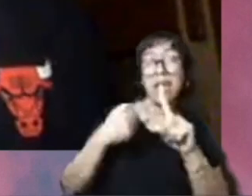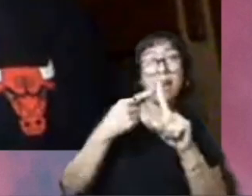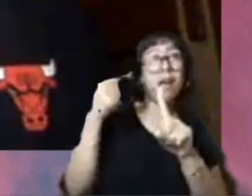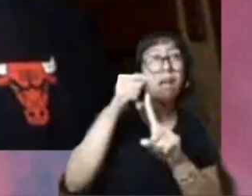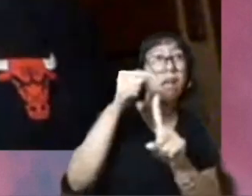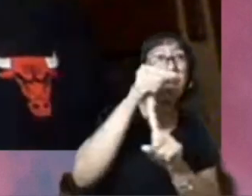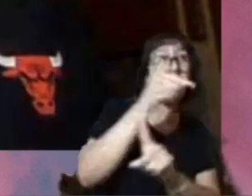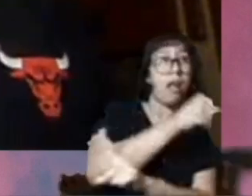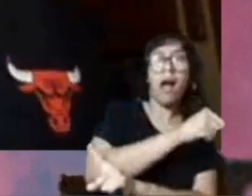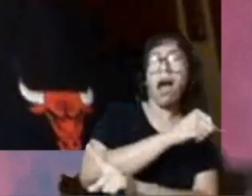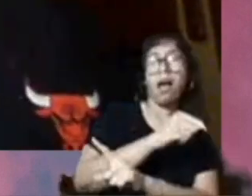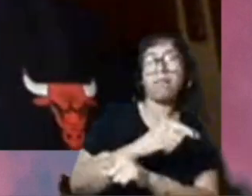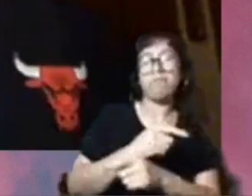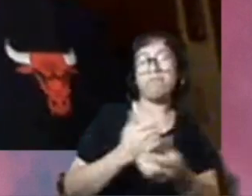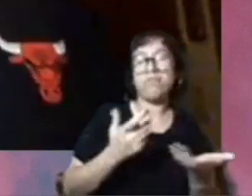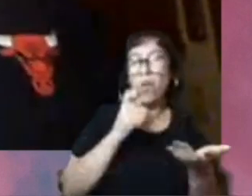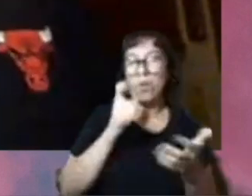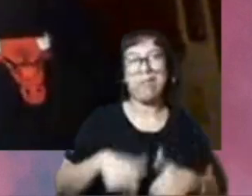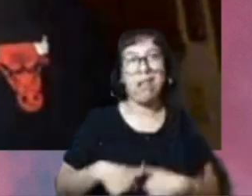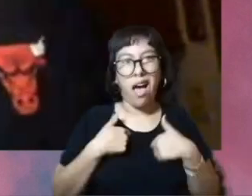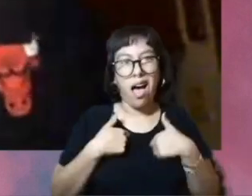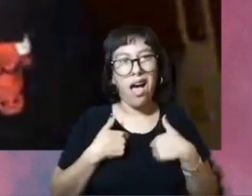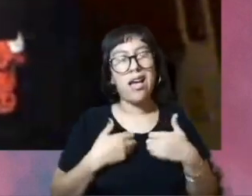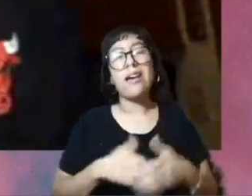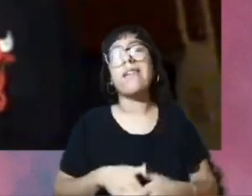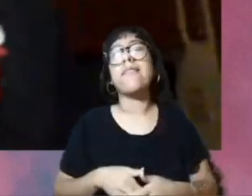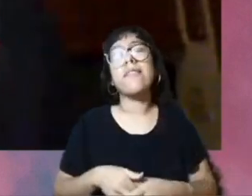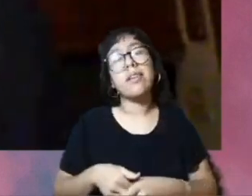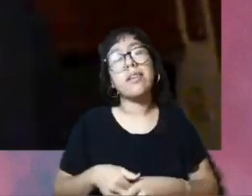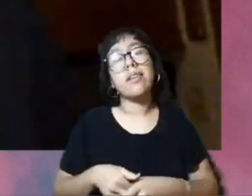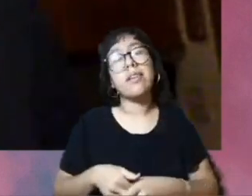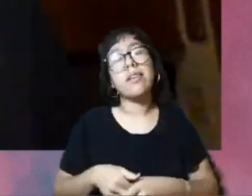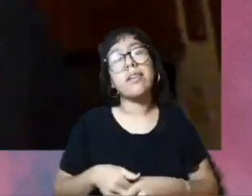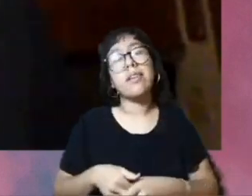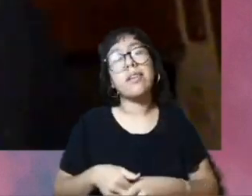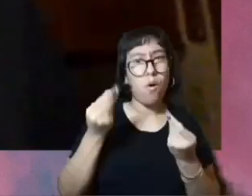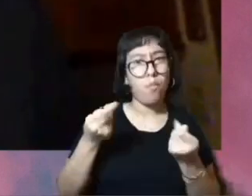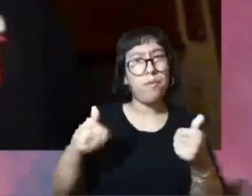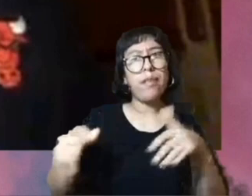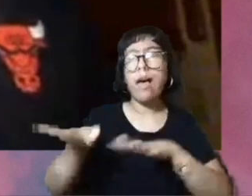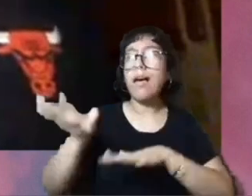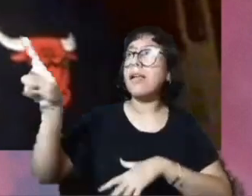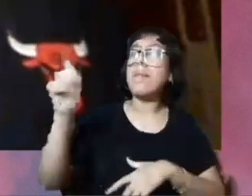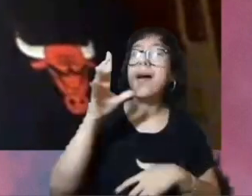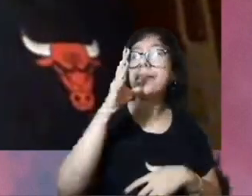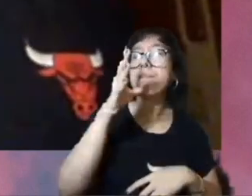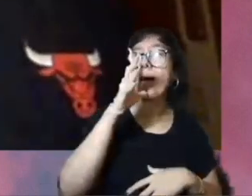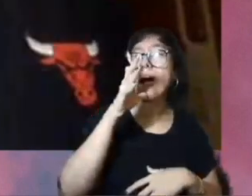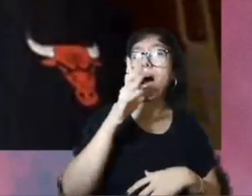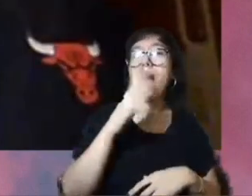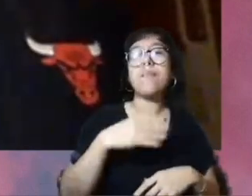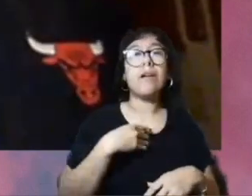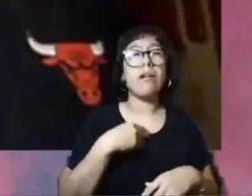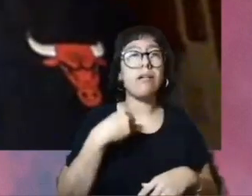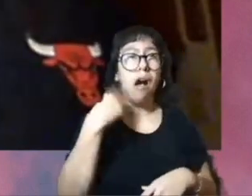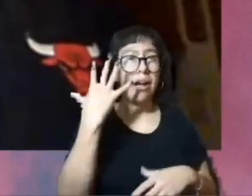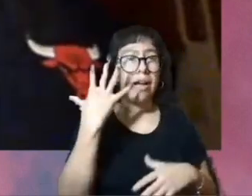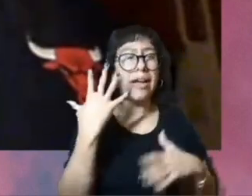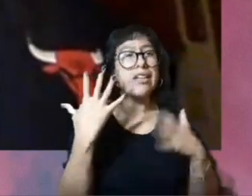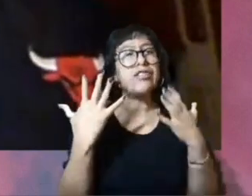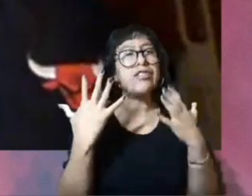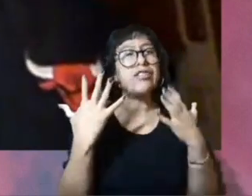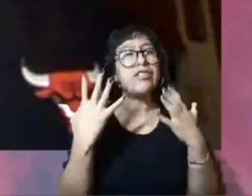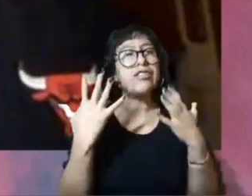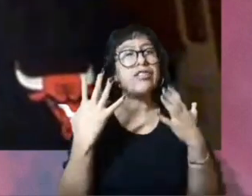the eye. Closest I got to a homeland is my mama's Caucasian pitch on the phone calling